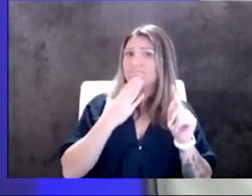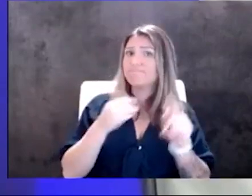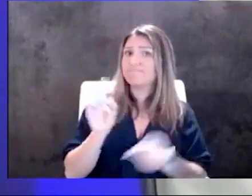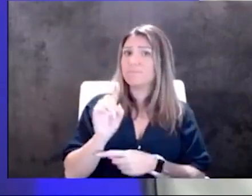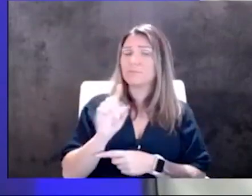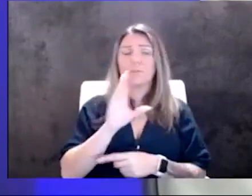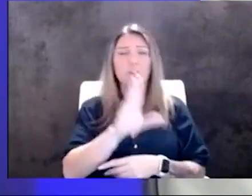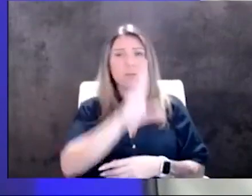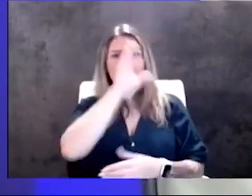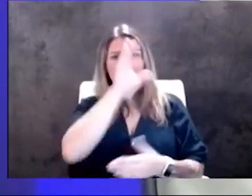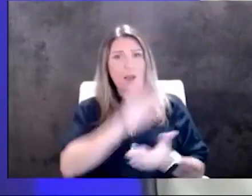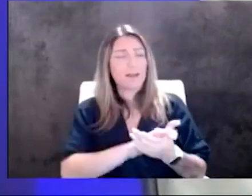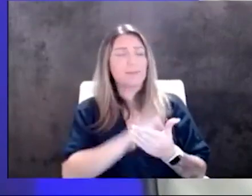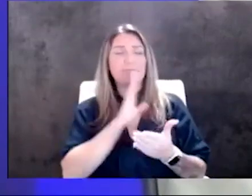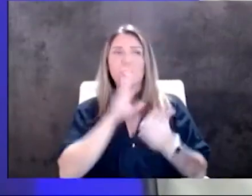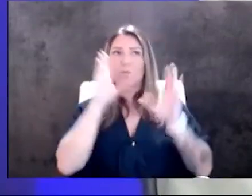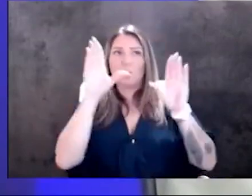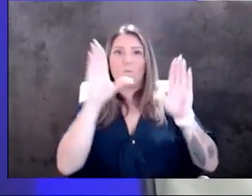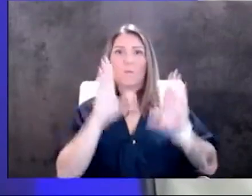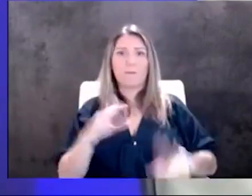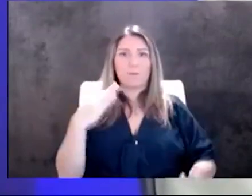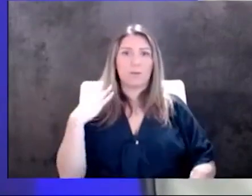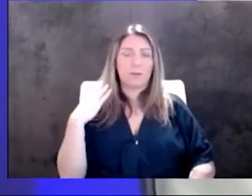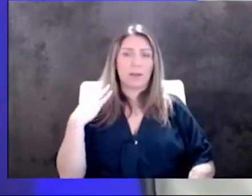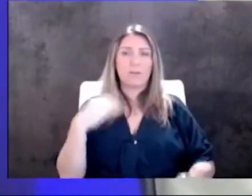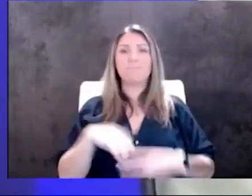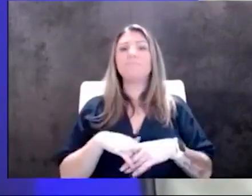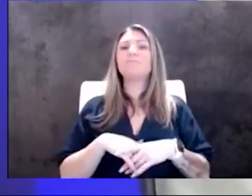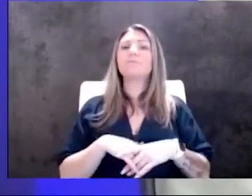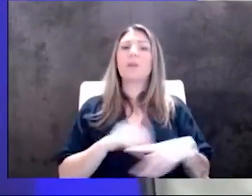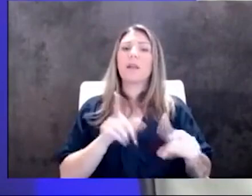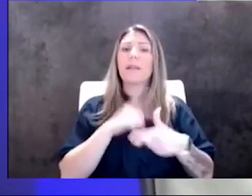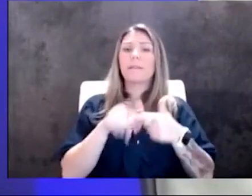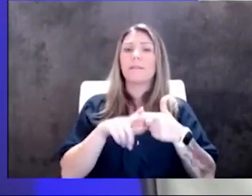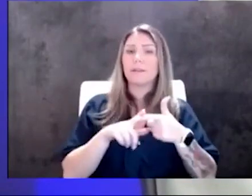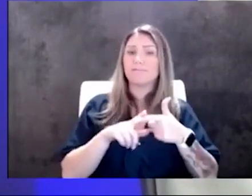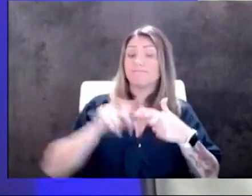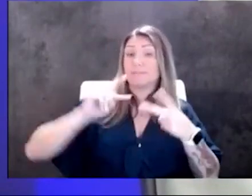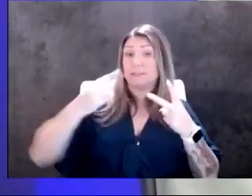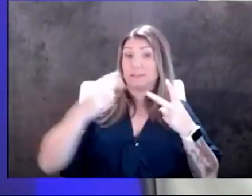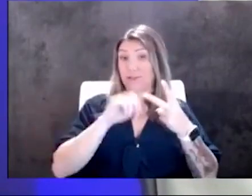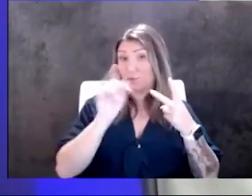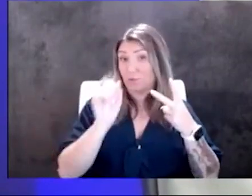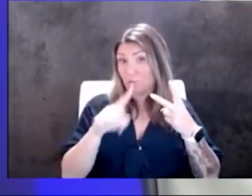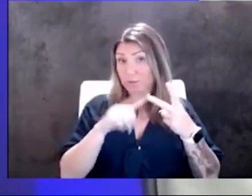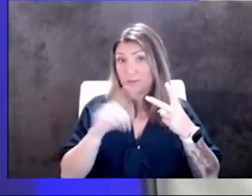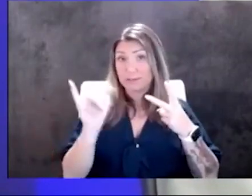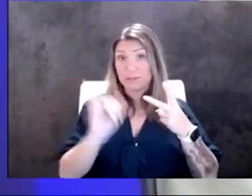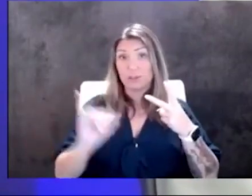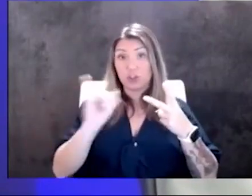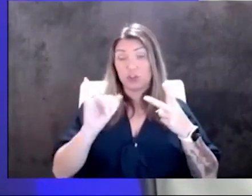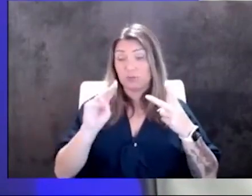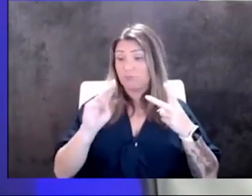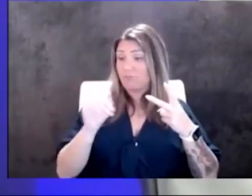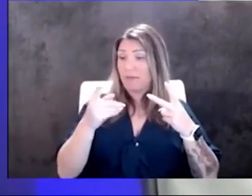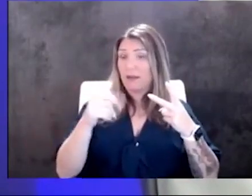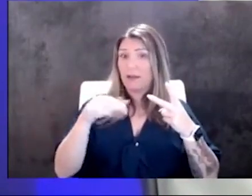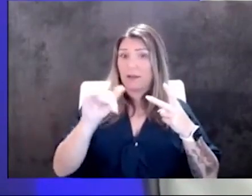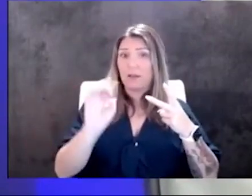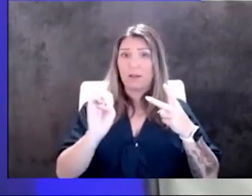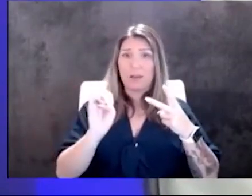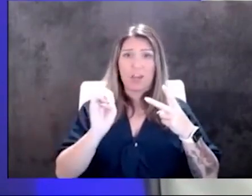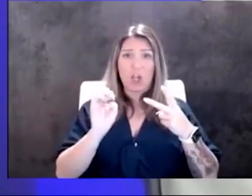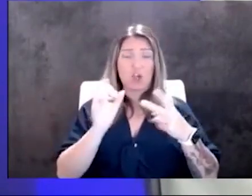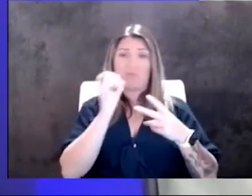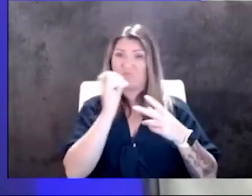a fantastic candidate. And then for that second question, insurance for Medicare and usually all that stuff, we haven't really had any issues. It's